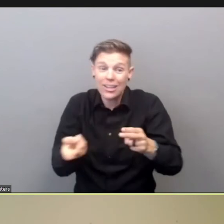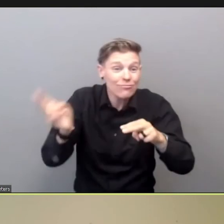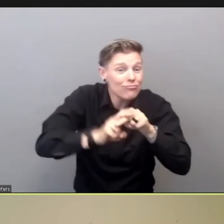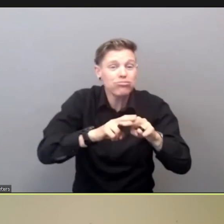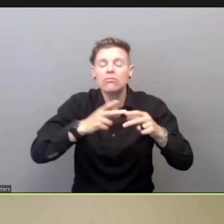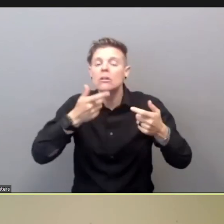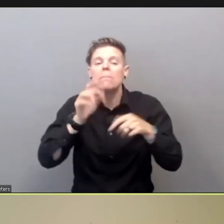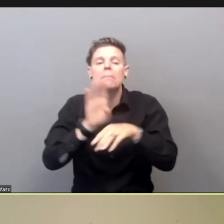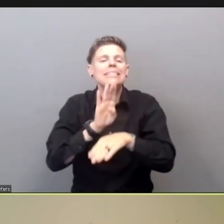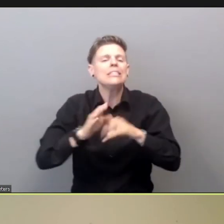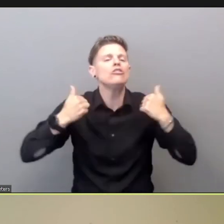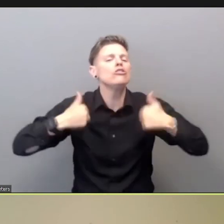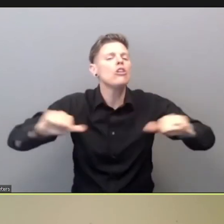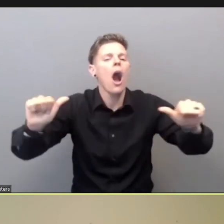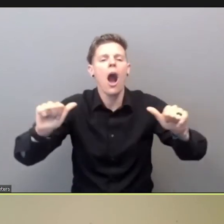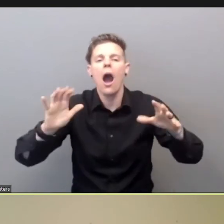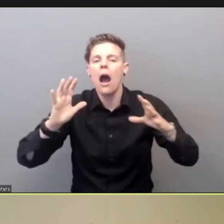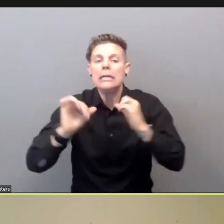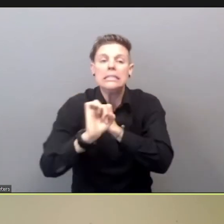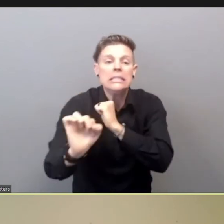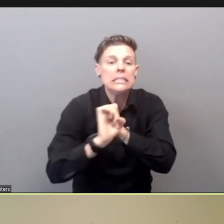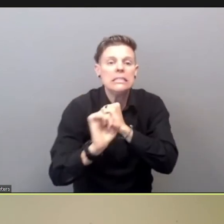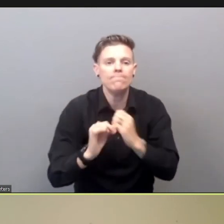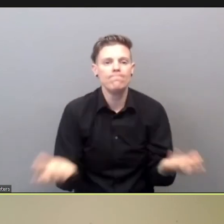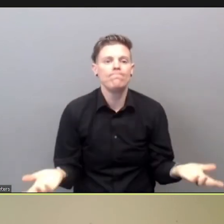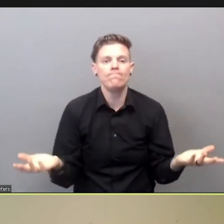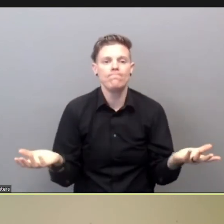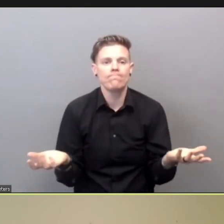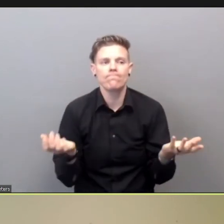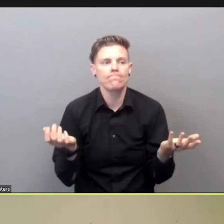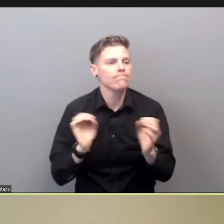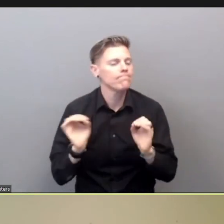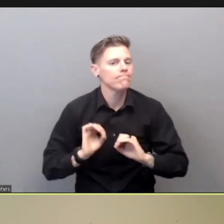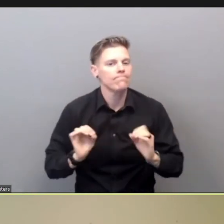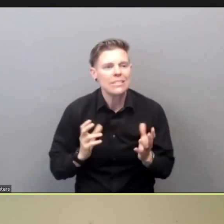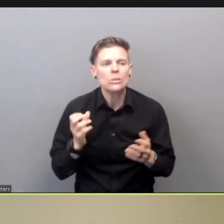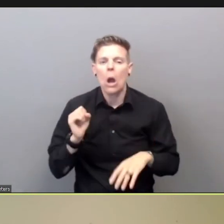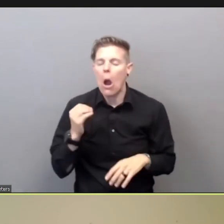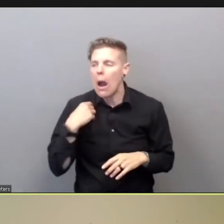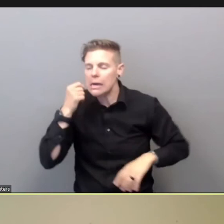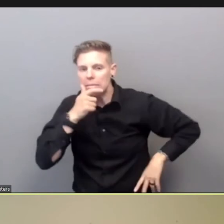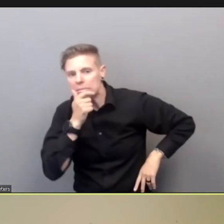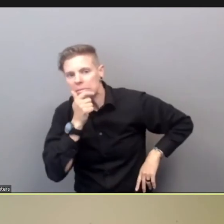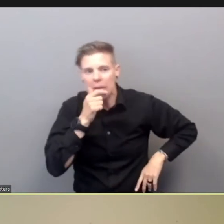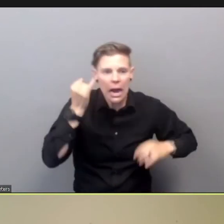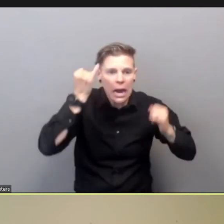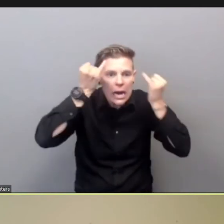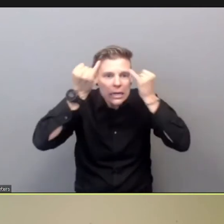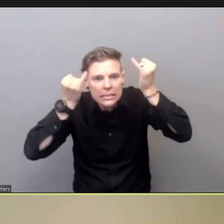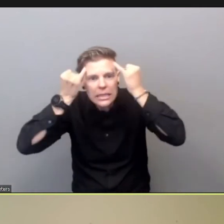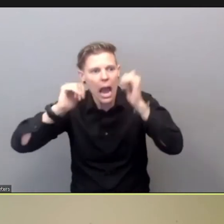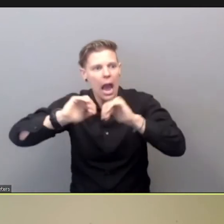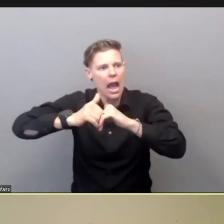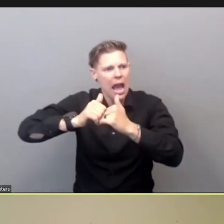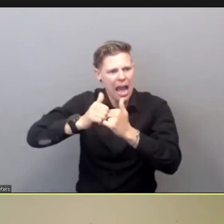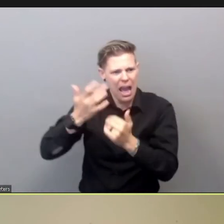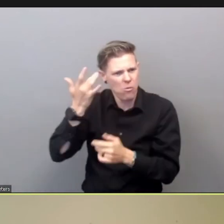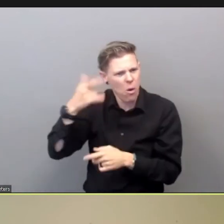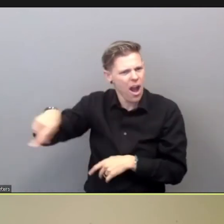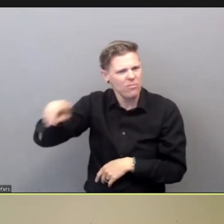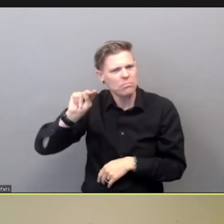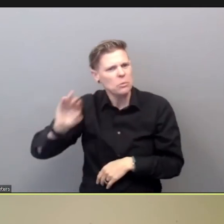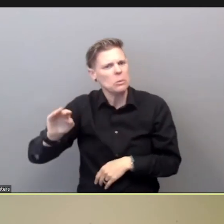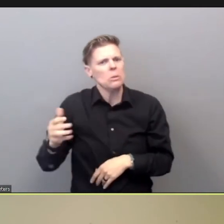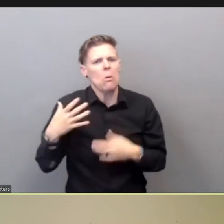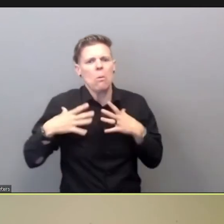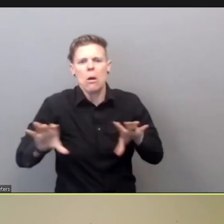solutions that address what we understand are some of the barriers to why New Mexicans and I think workers across the nation have